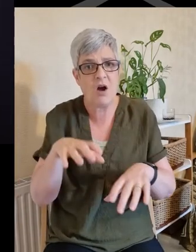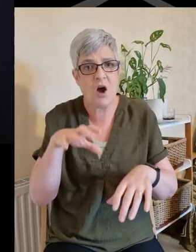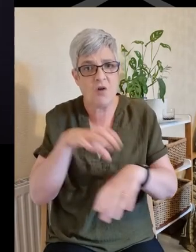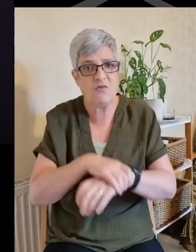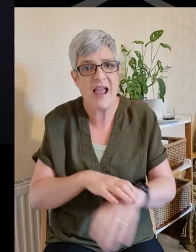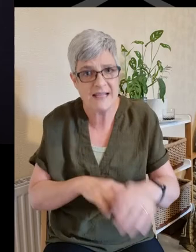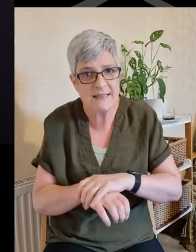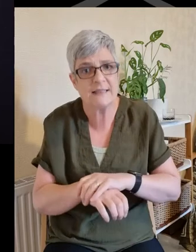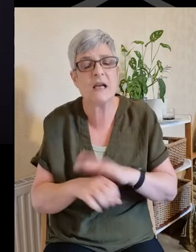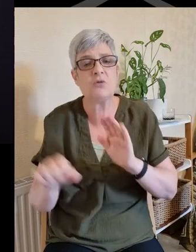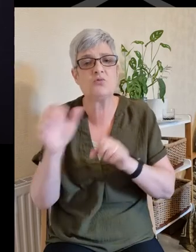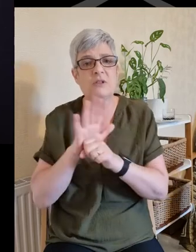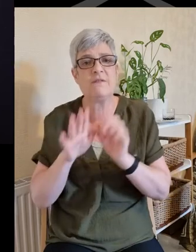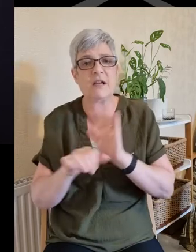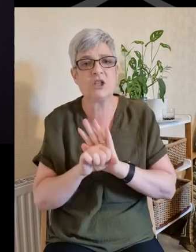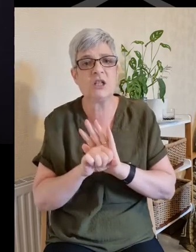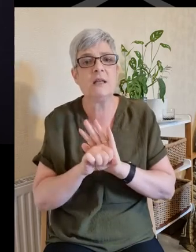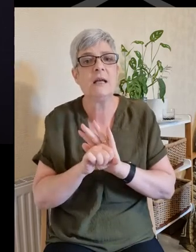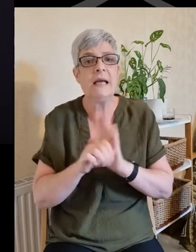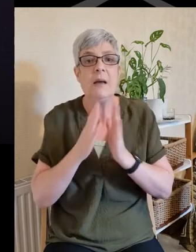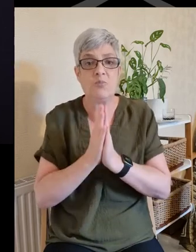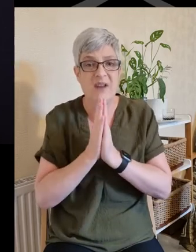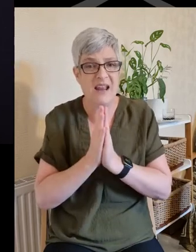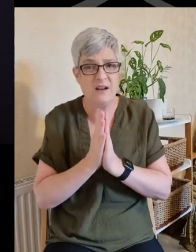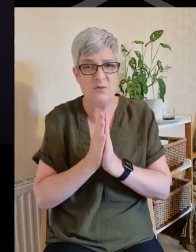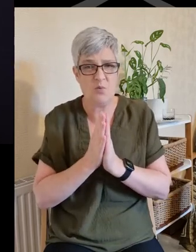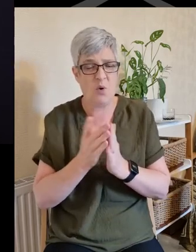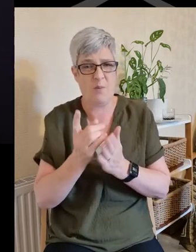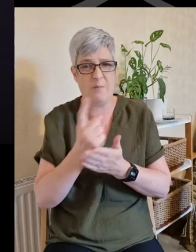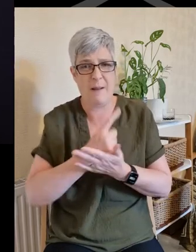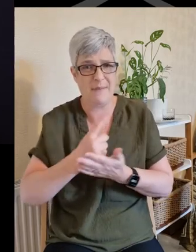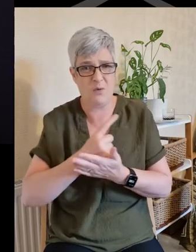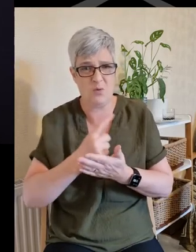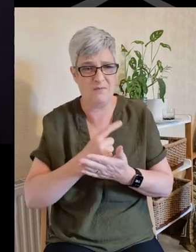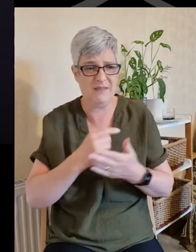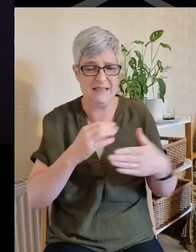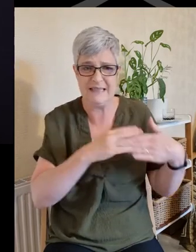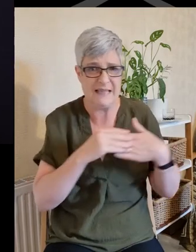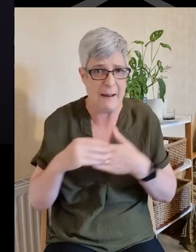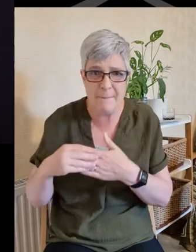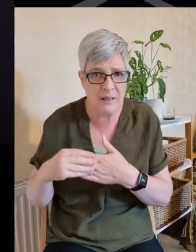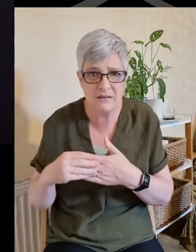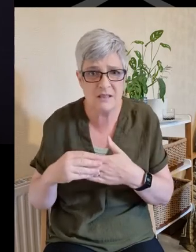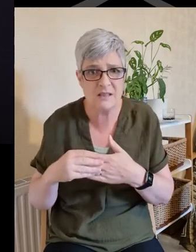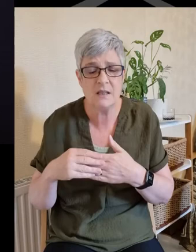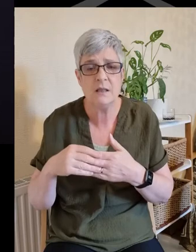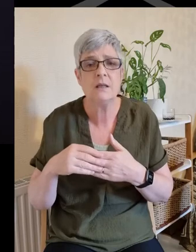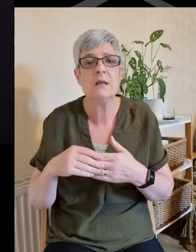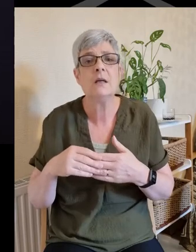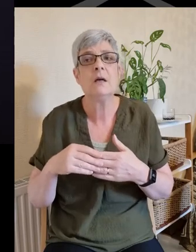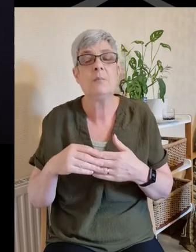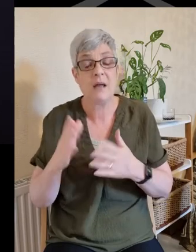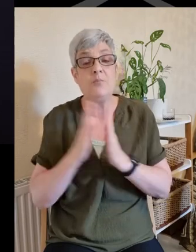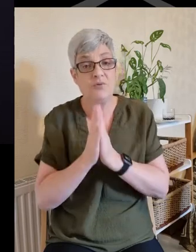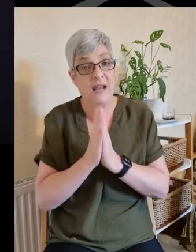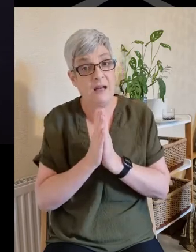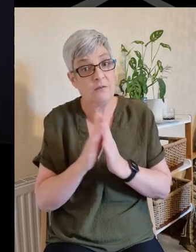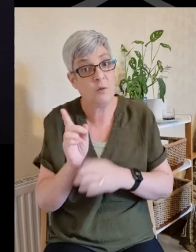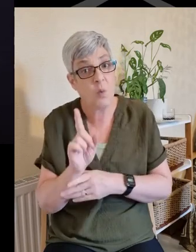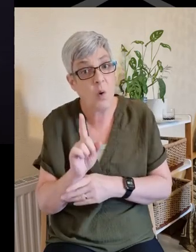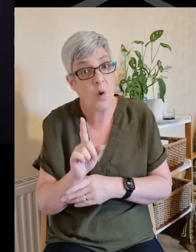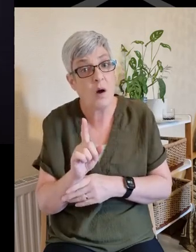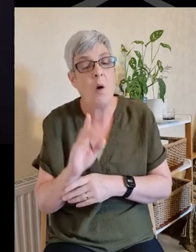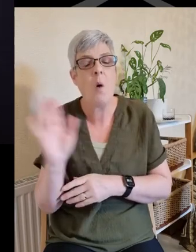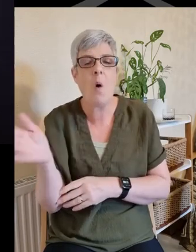crucifixion. His prayer was not just for the disciples, verse 20 of John 17, but he prays for all of his